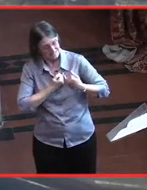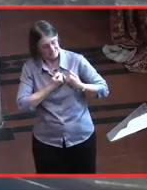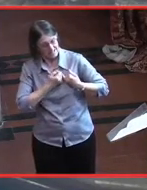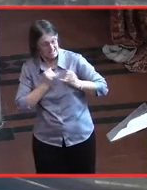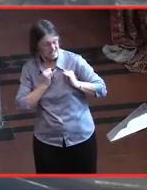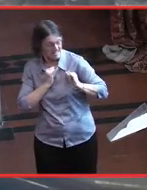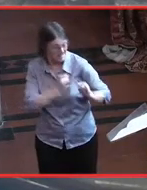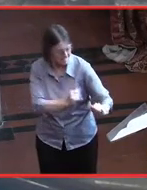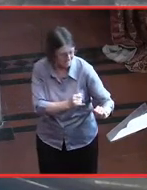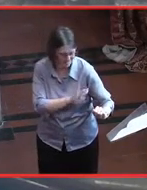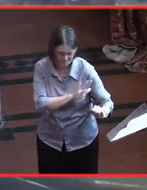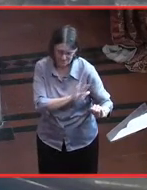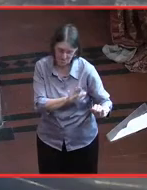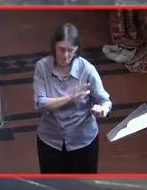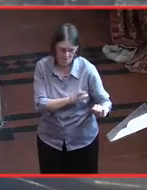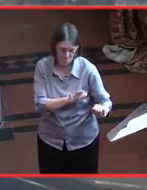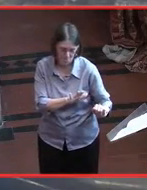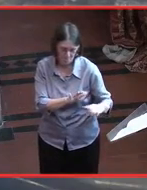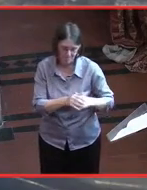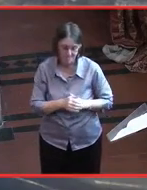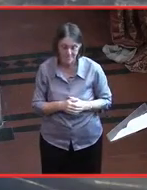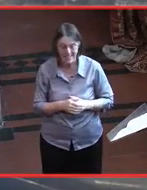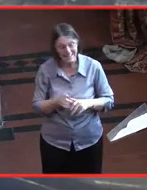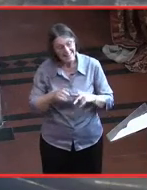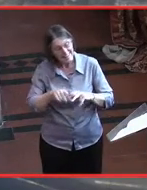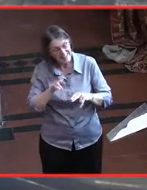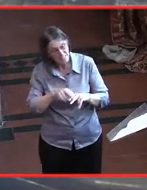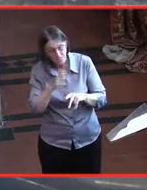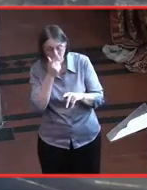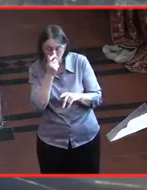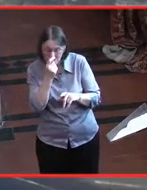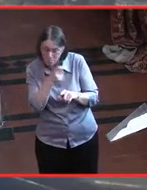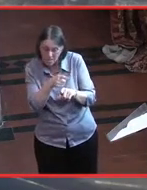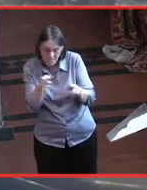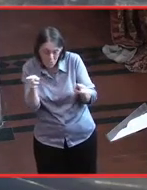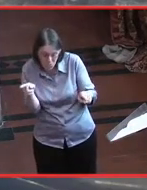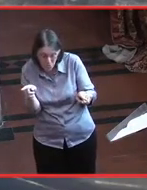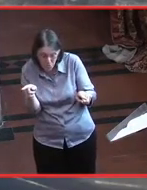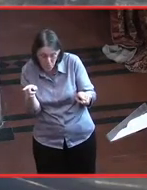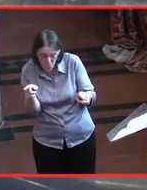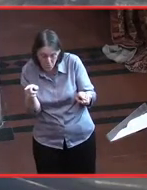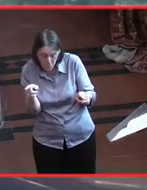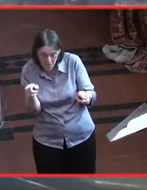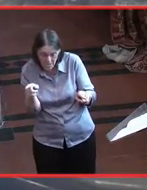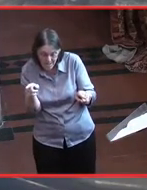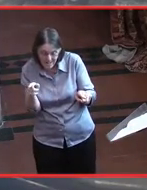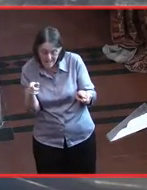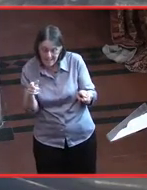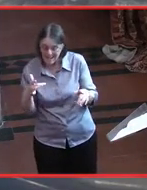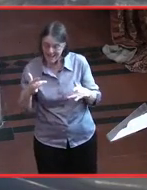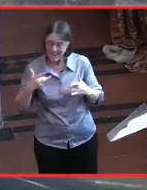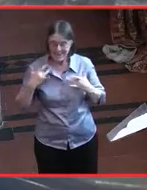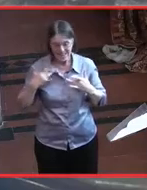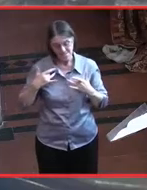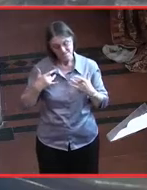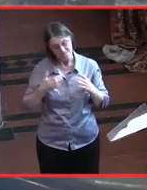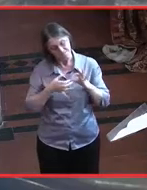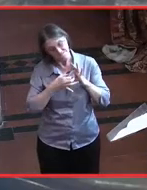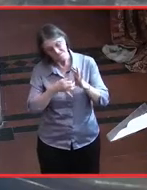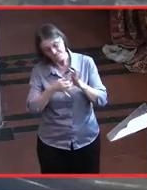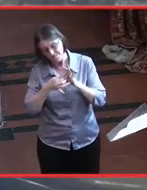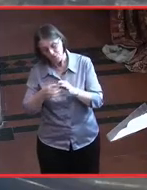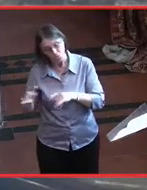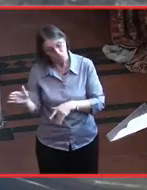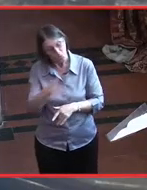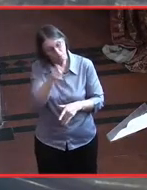all. If it is possible, so far as it depends on you, live peaceably with